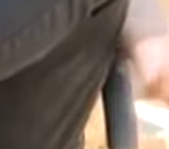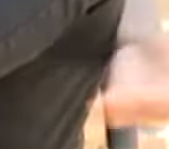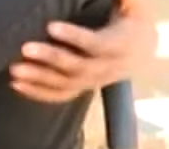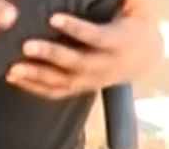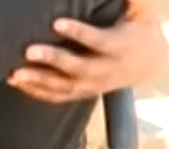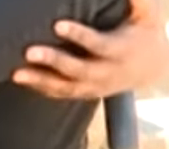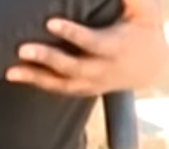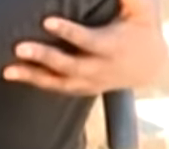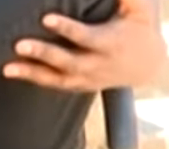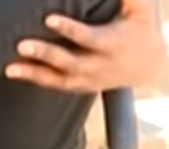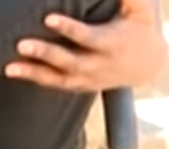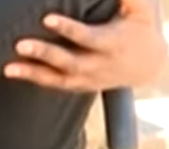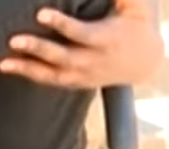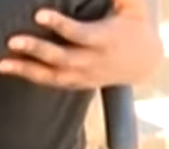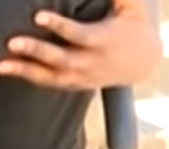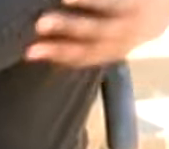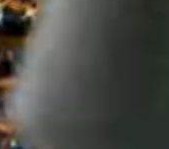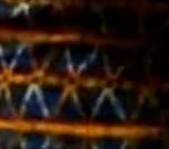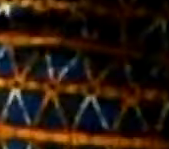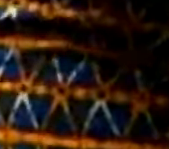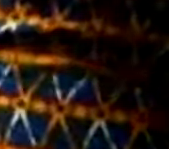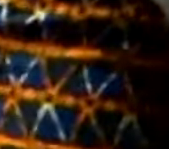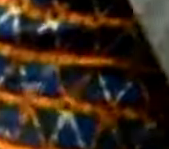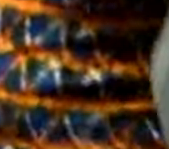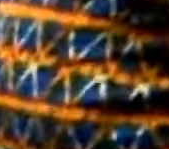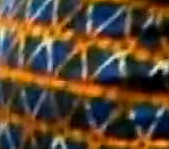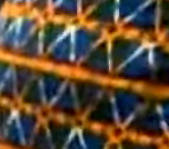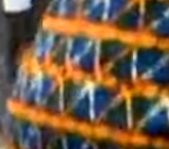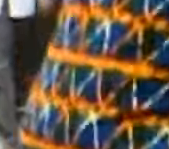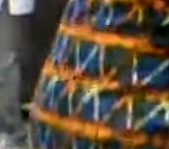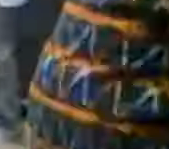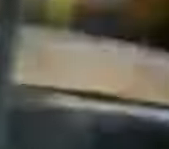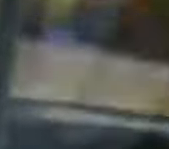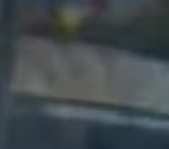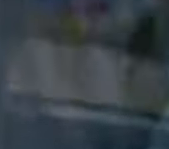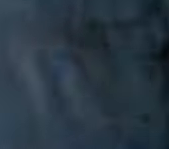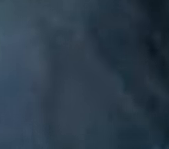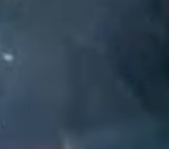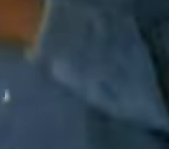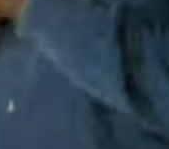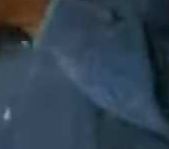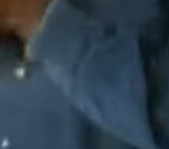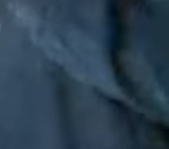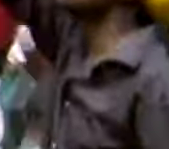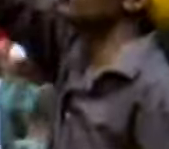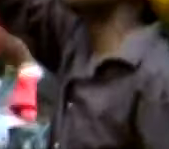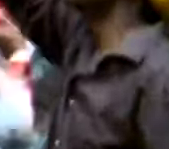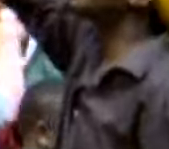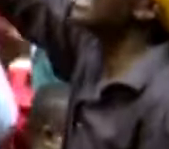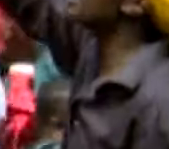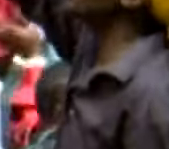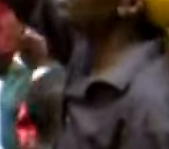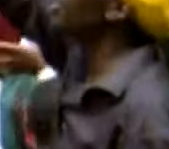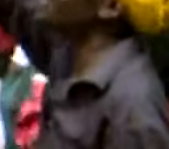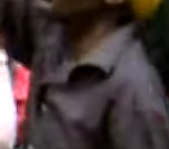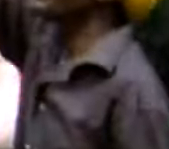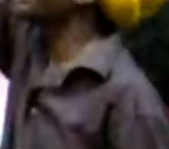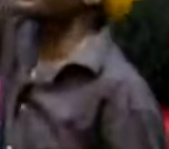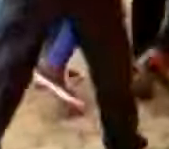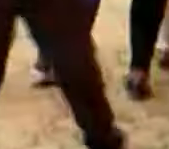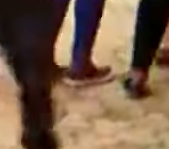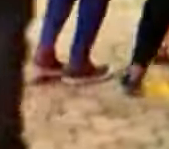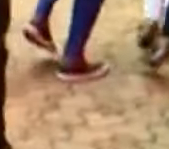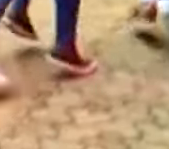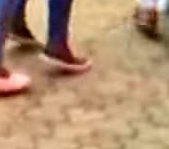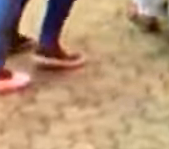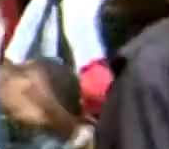Finally, umenita kwa hii show. Finally, you're on this show. Defenders Coalition event was held at the Alliance Fronce in Nairobi as rather an obvious choice